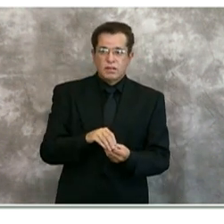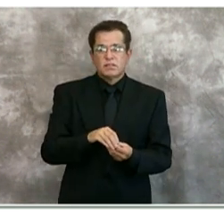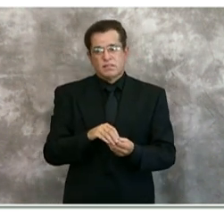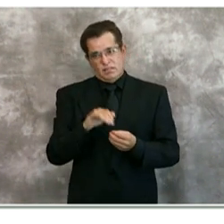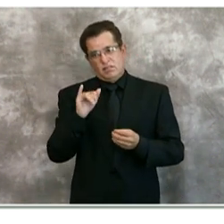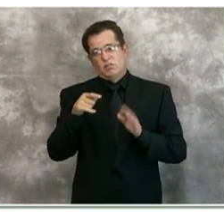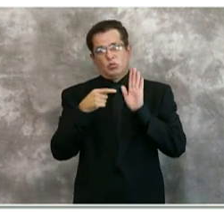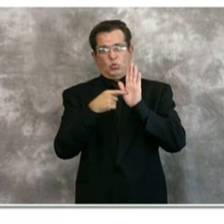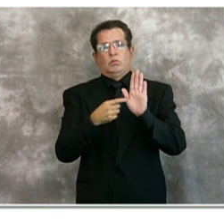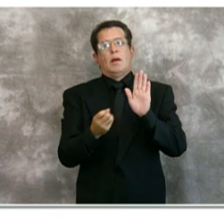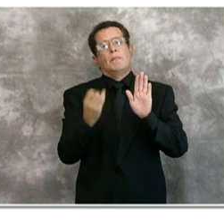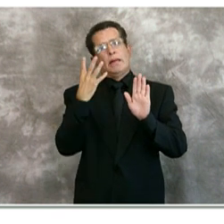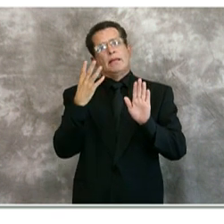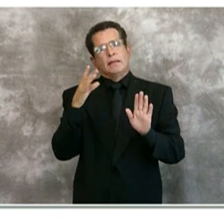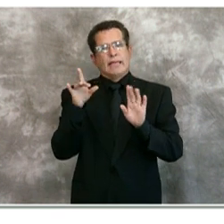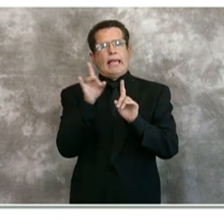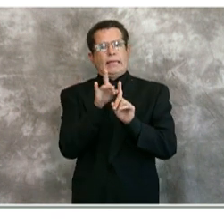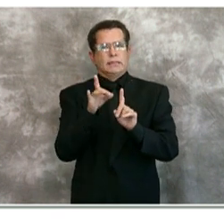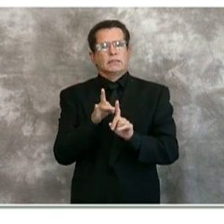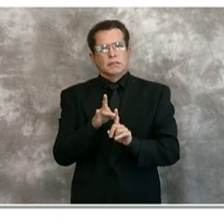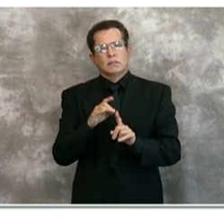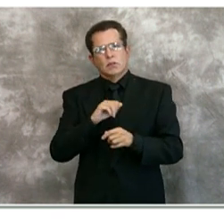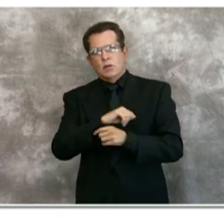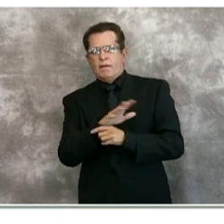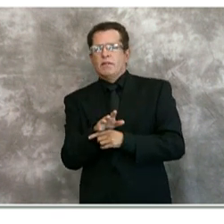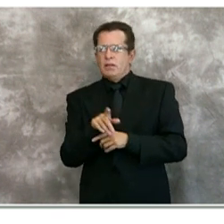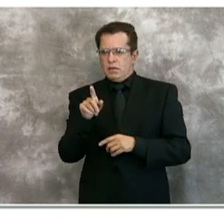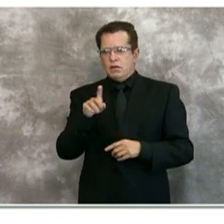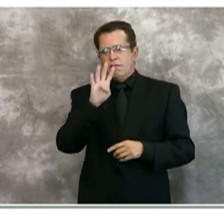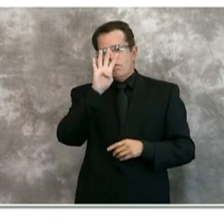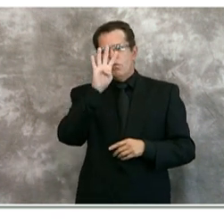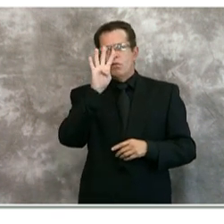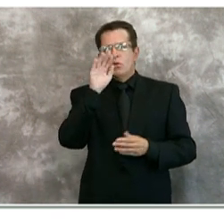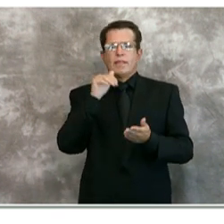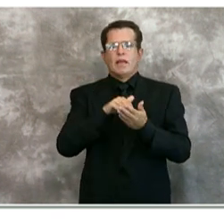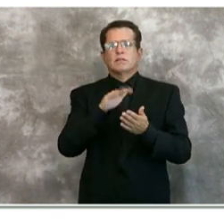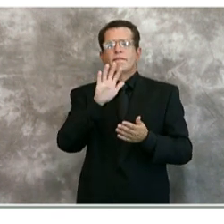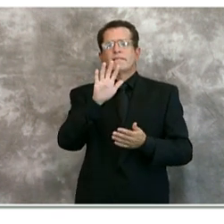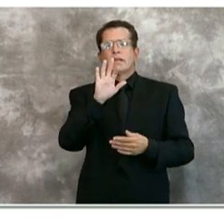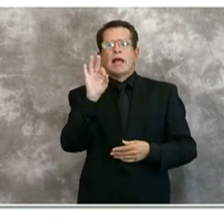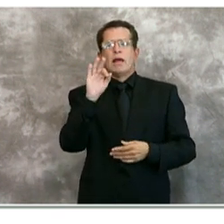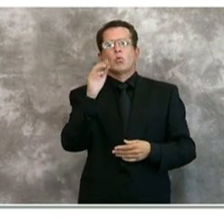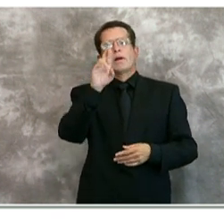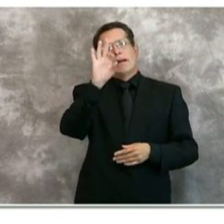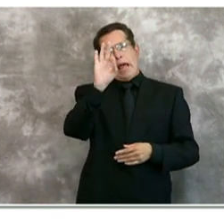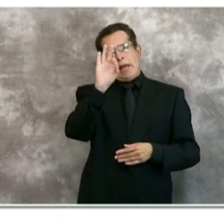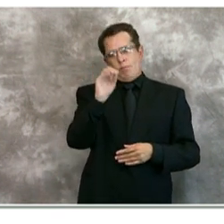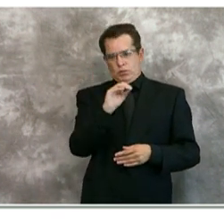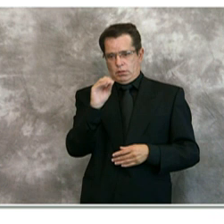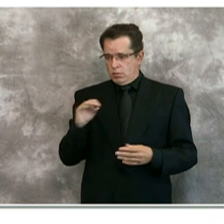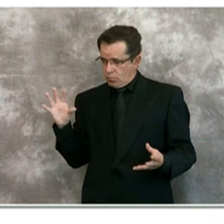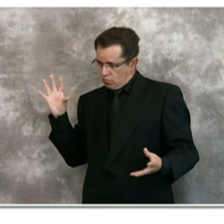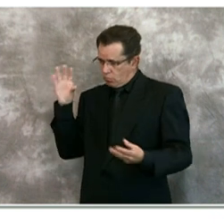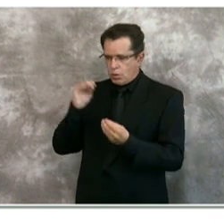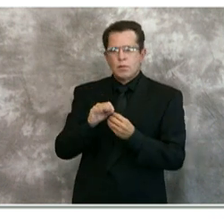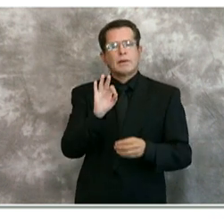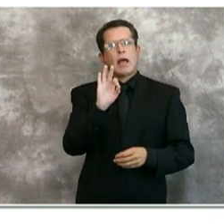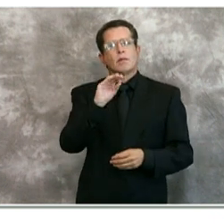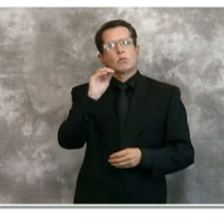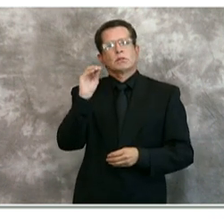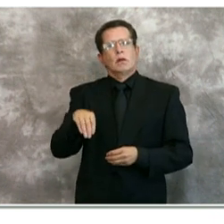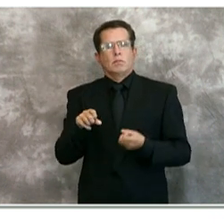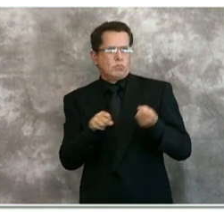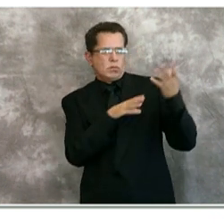cases. Also, 2,459 or 9% of cases have been hospitalized, and